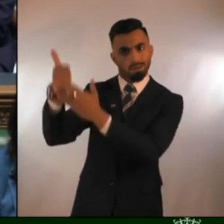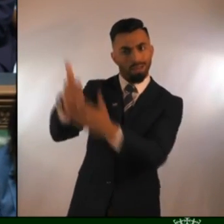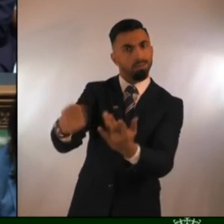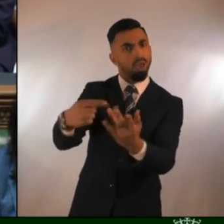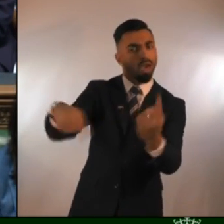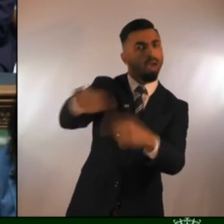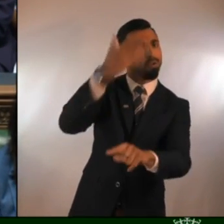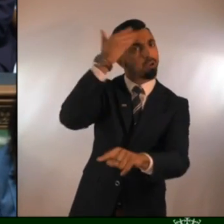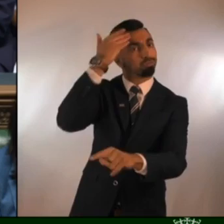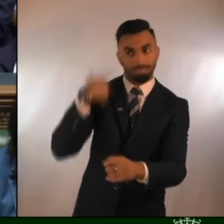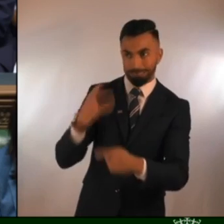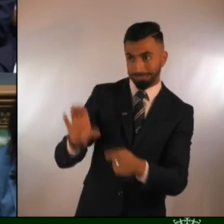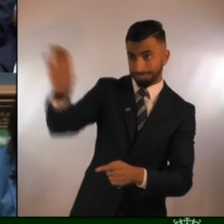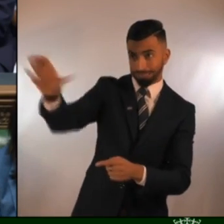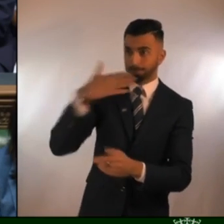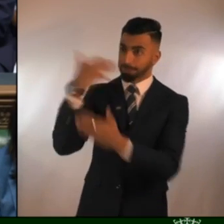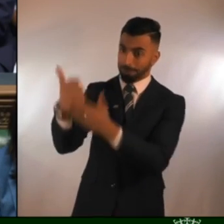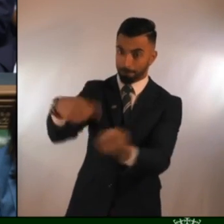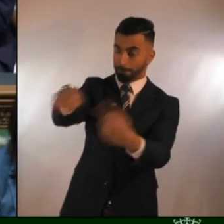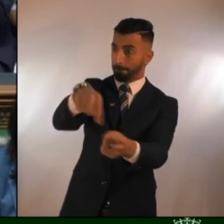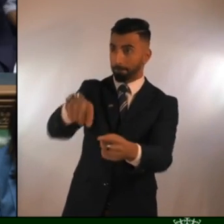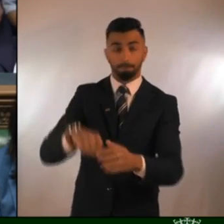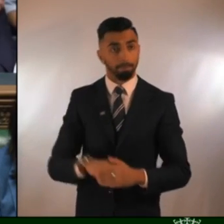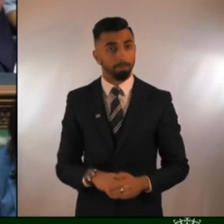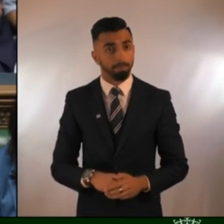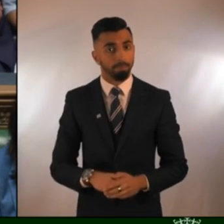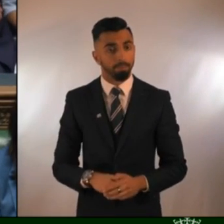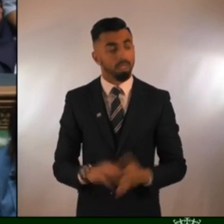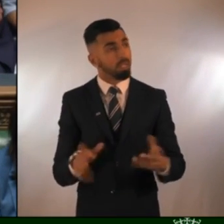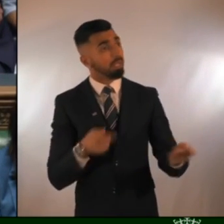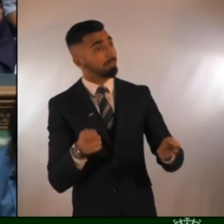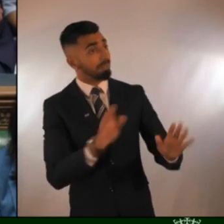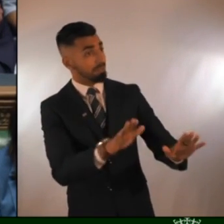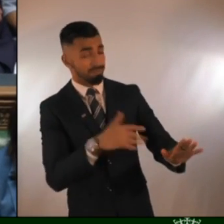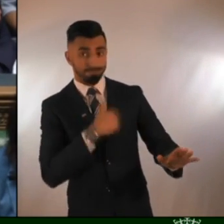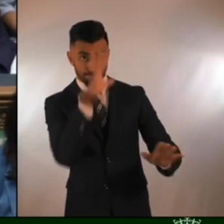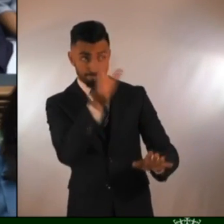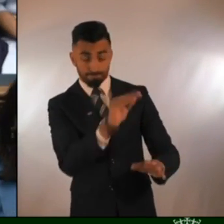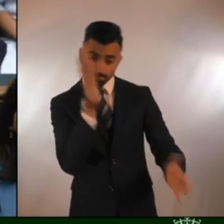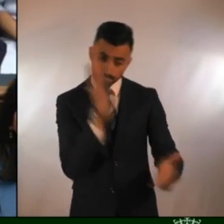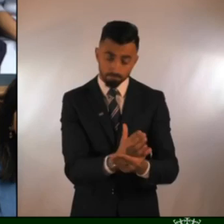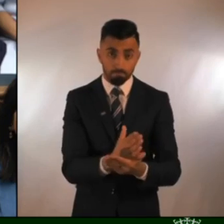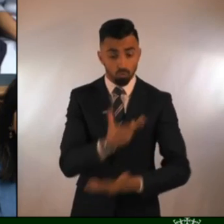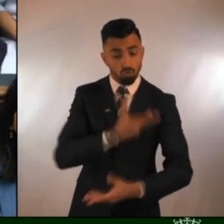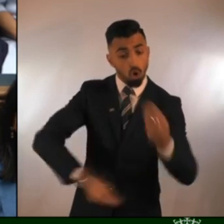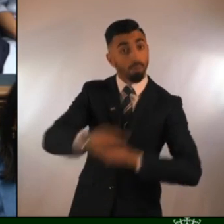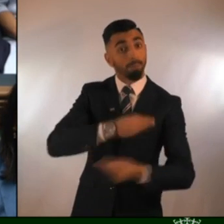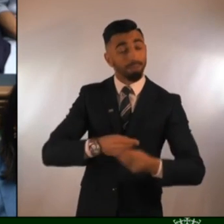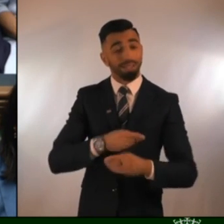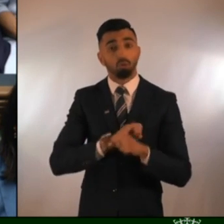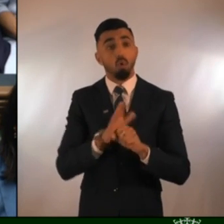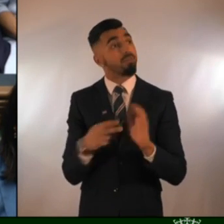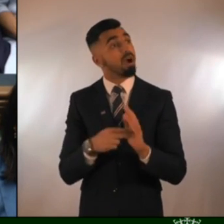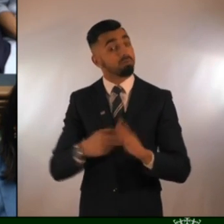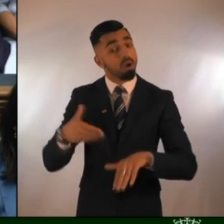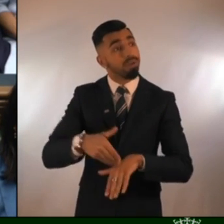coronavirus will have a significant impact on our economy, but it will be temporary. I will do whatever it